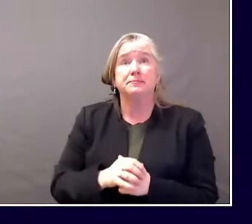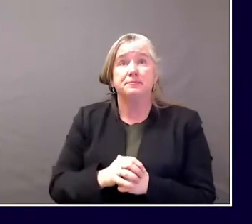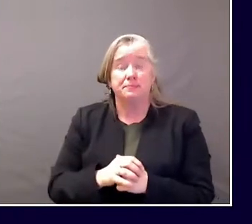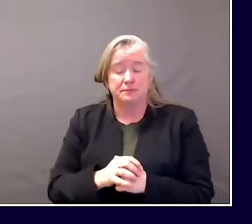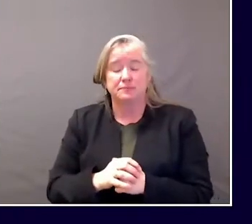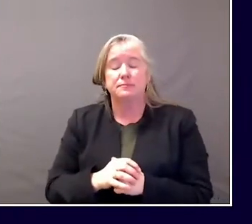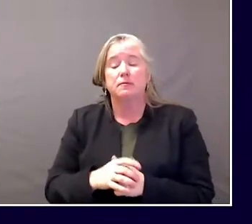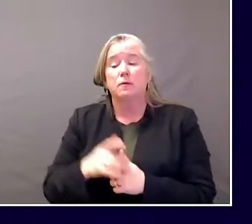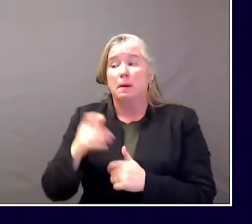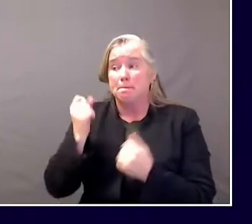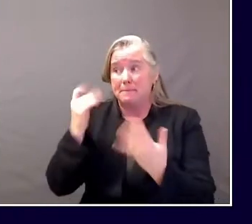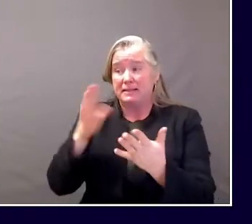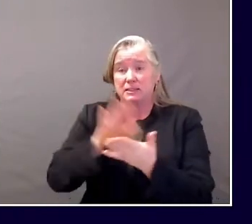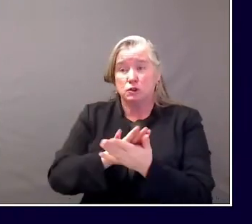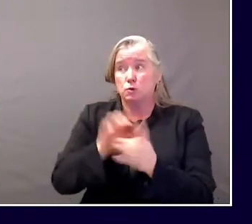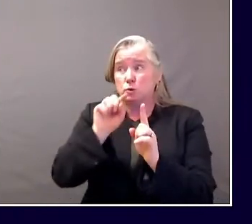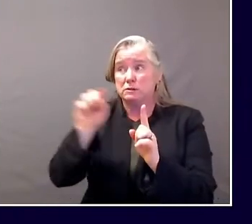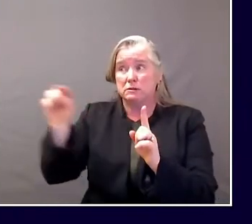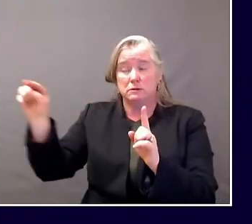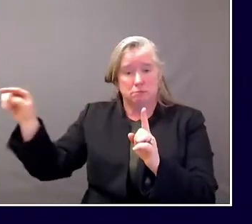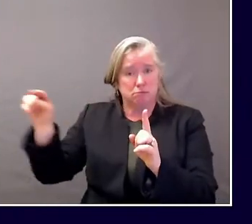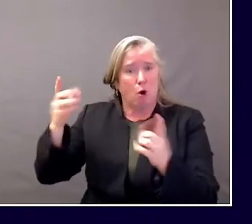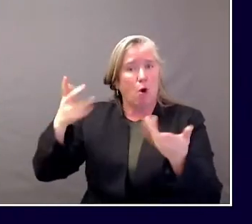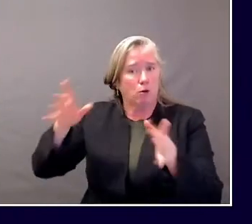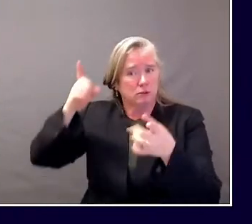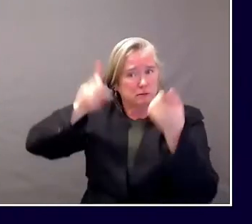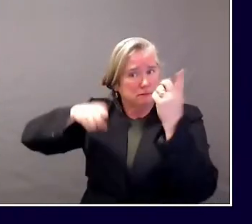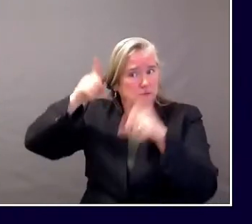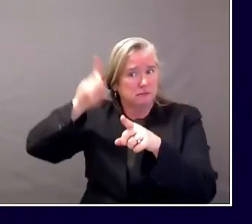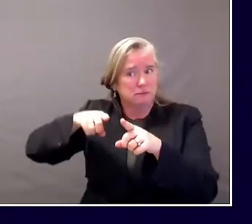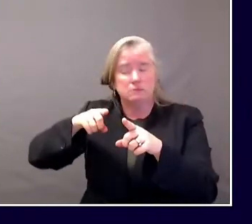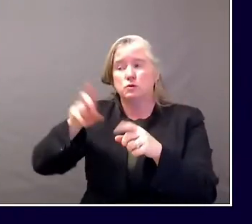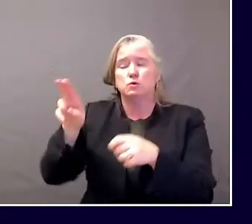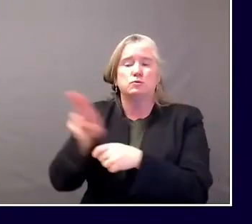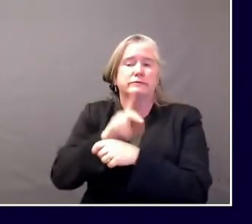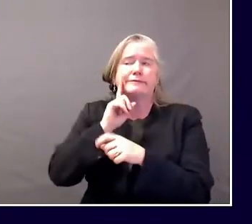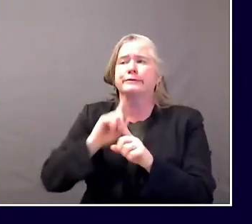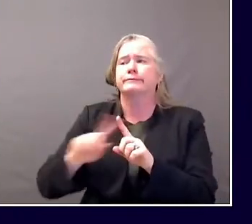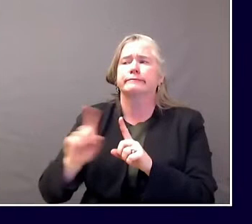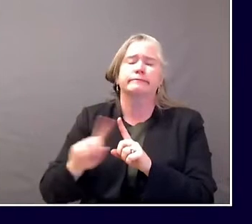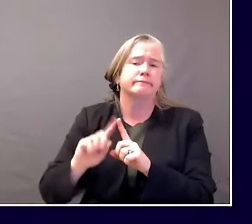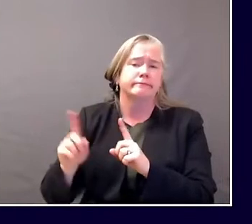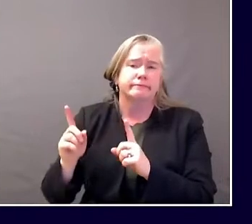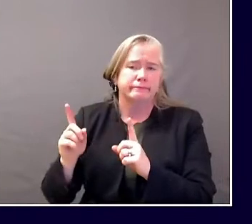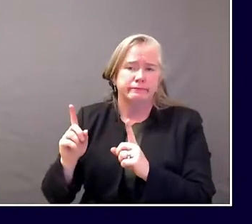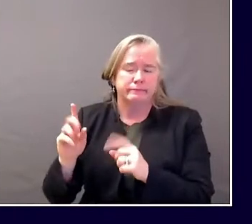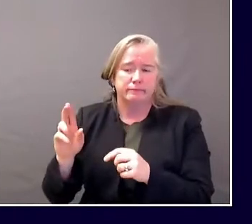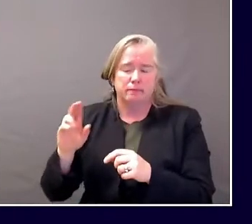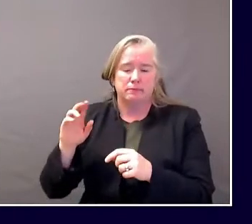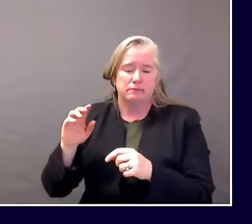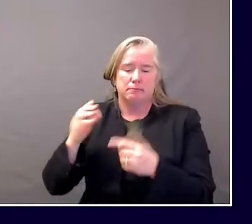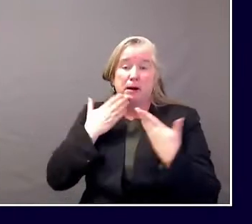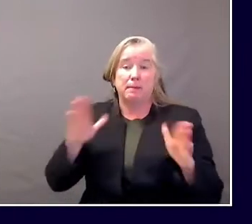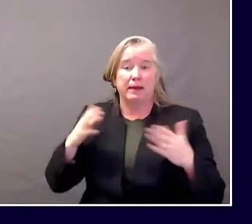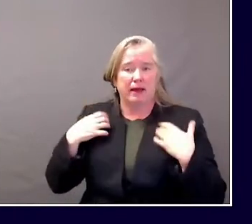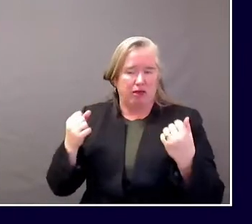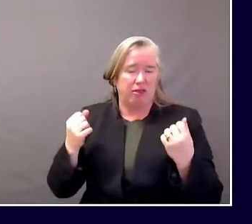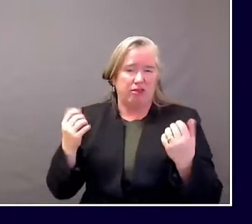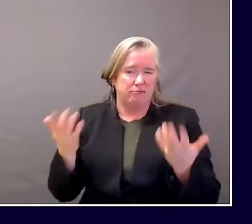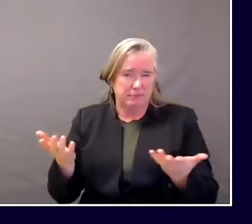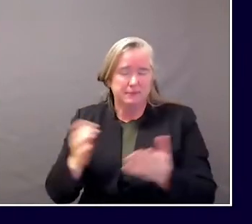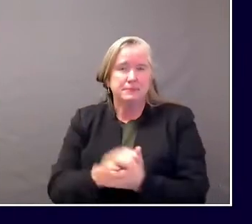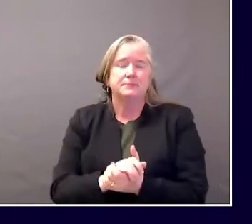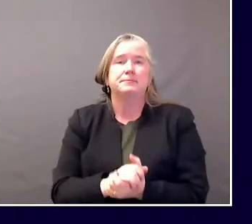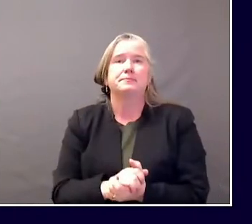with many schools to utilize them for different types of applications in this realm. The real question